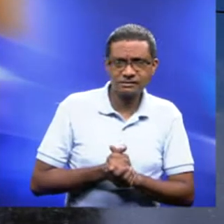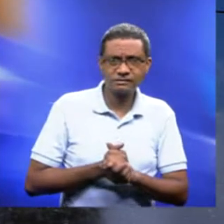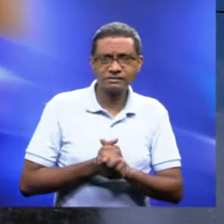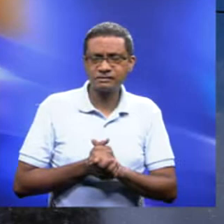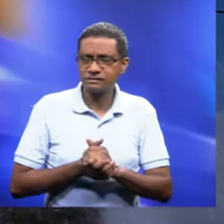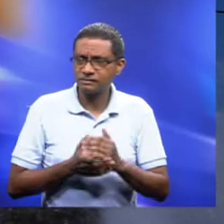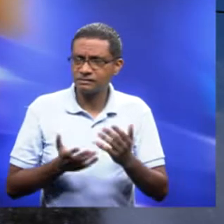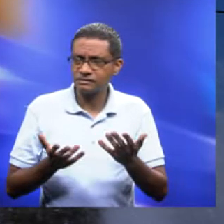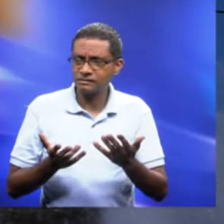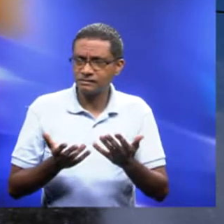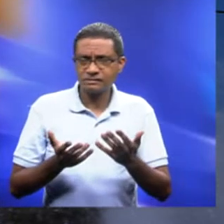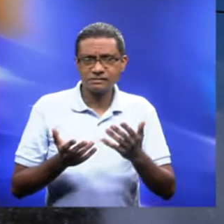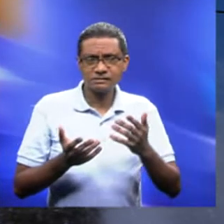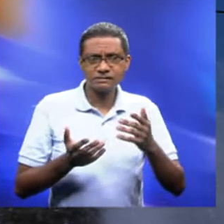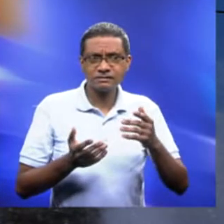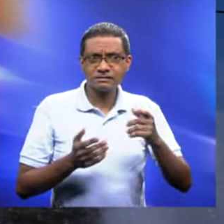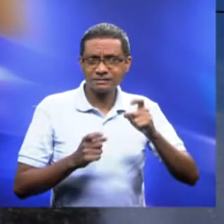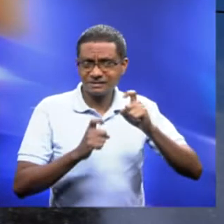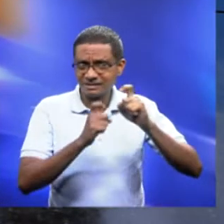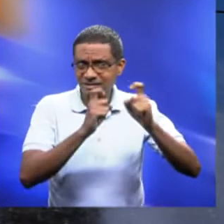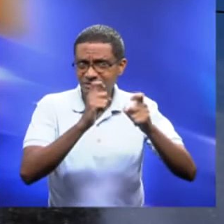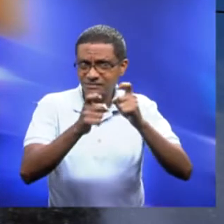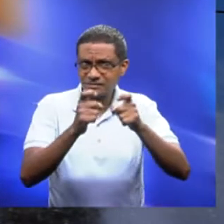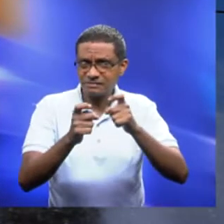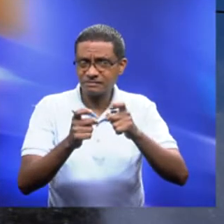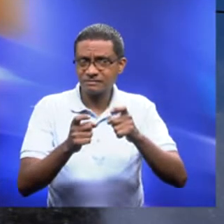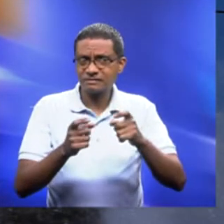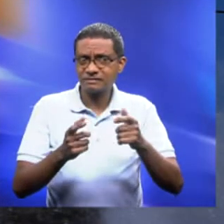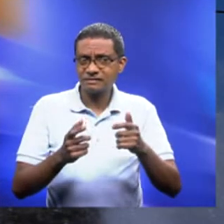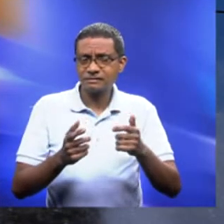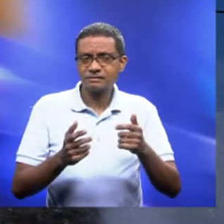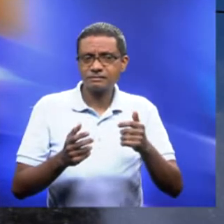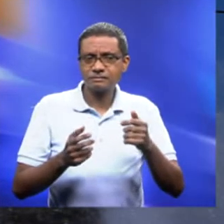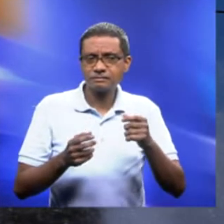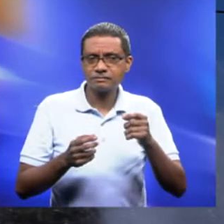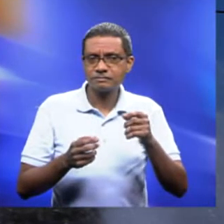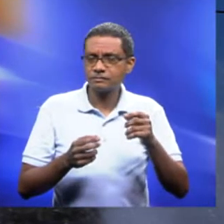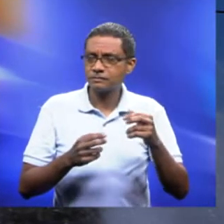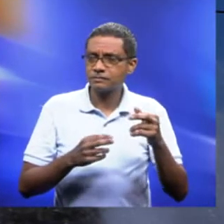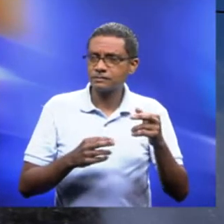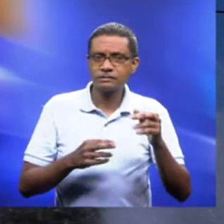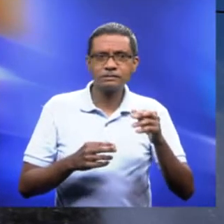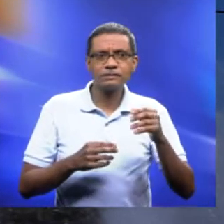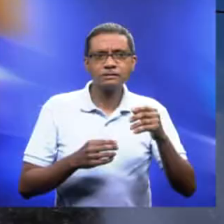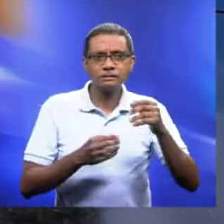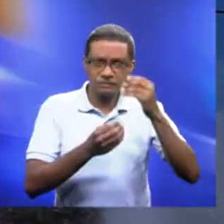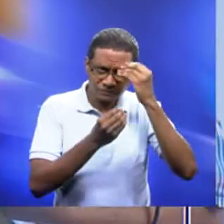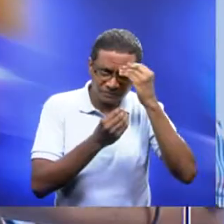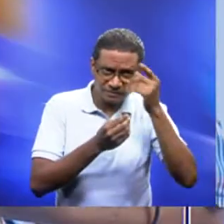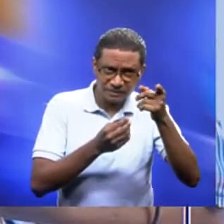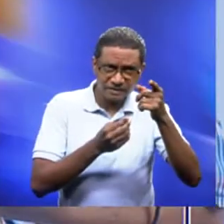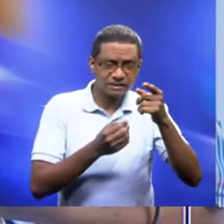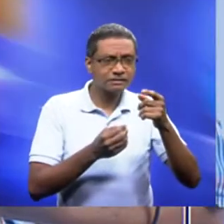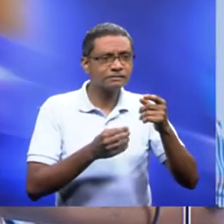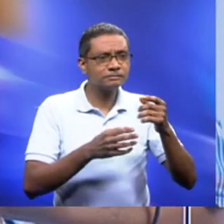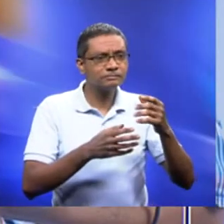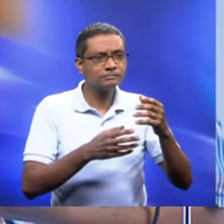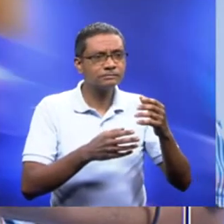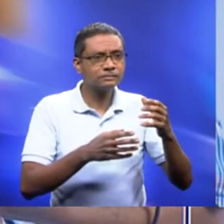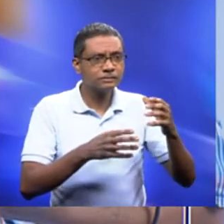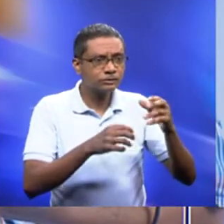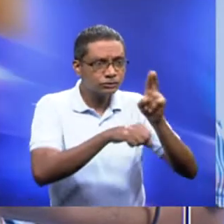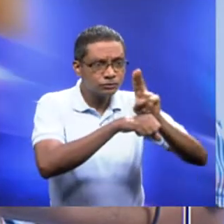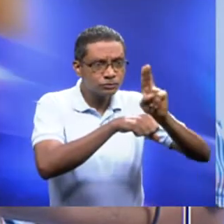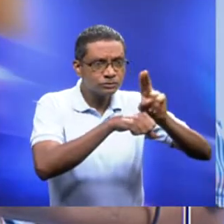have to be responsible for? And I'm tossing this at you, Charles. From that level, from the consumer level, be